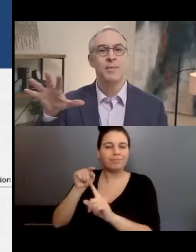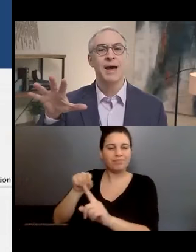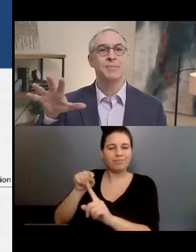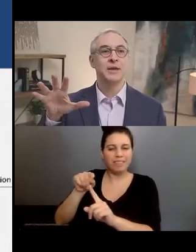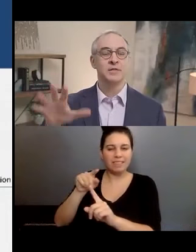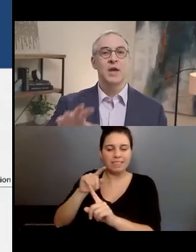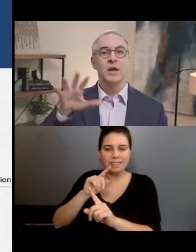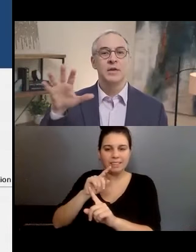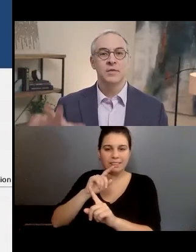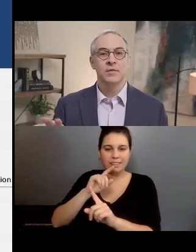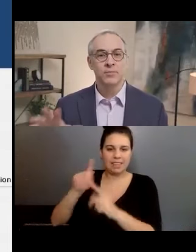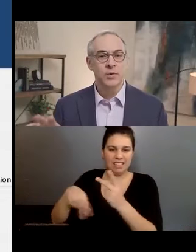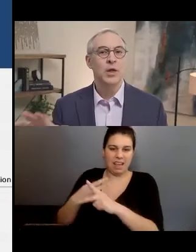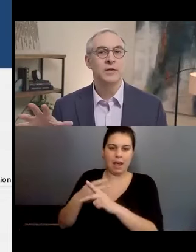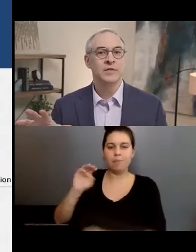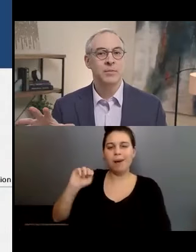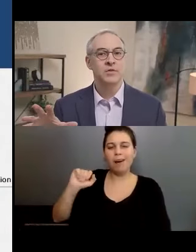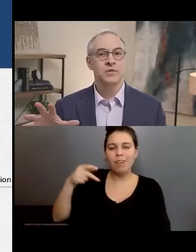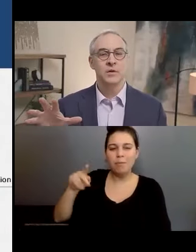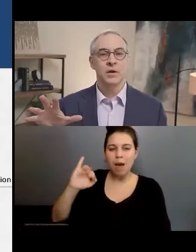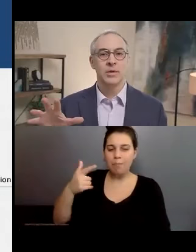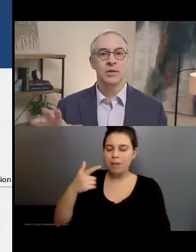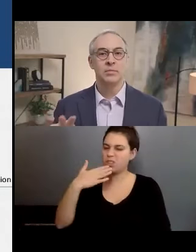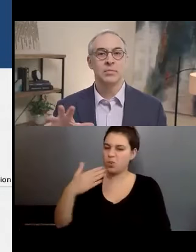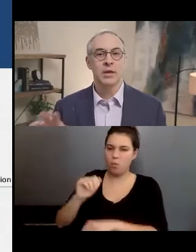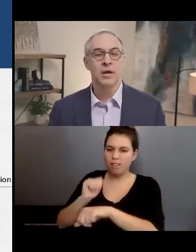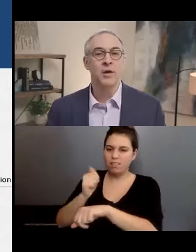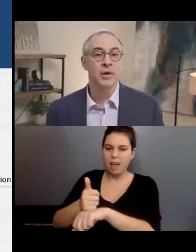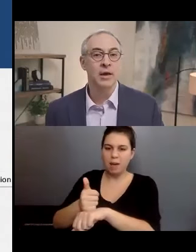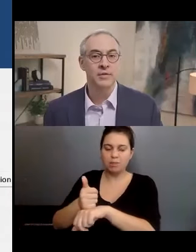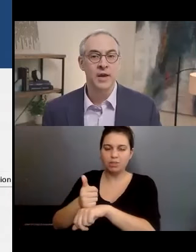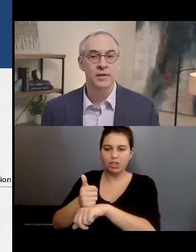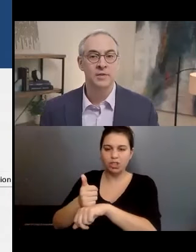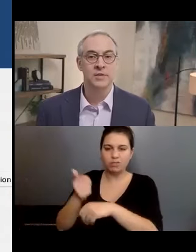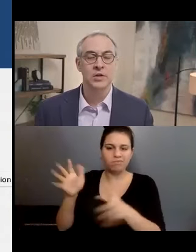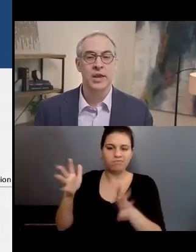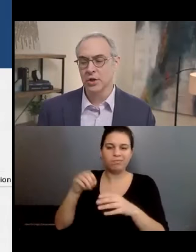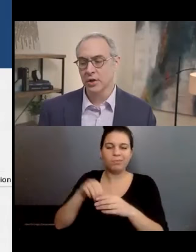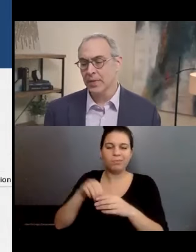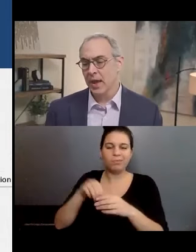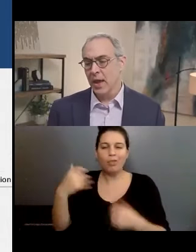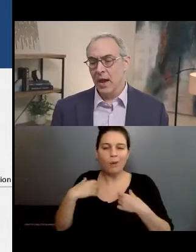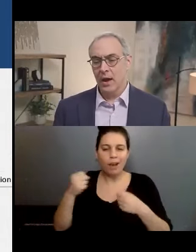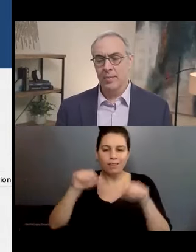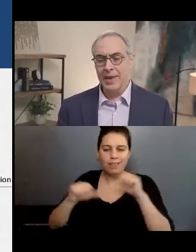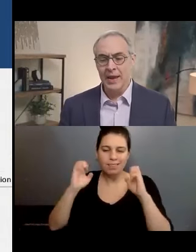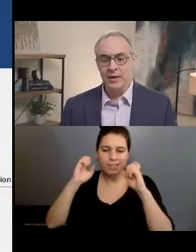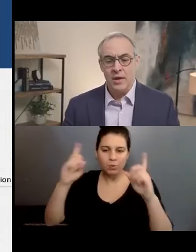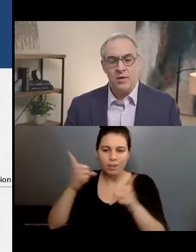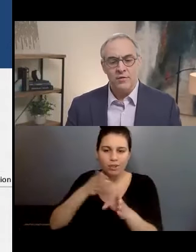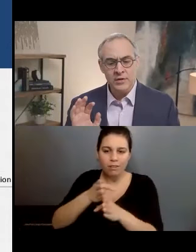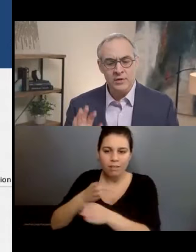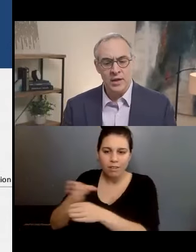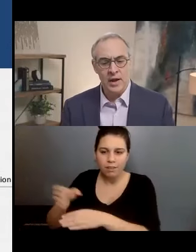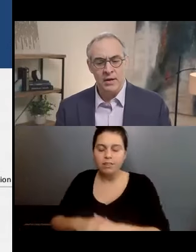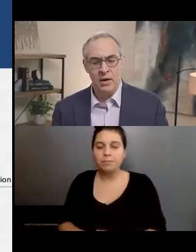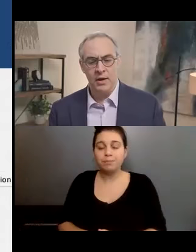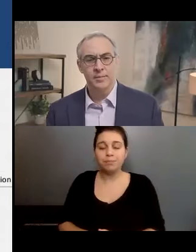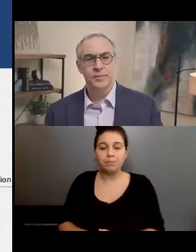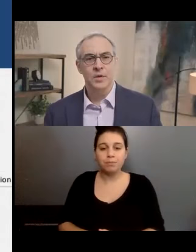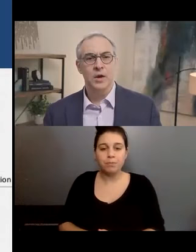schema mapping is a pretty well established in other health sciences education, and focused a